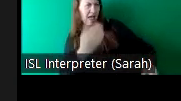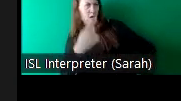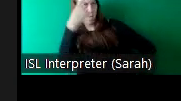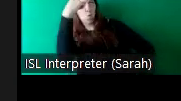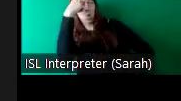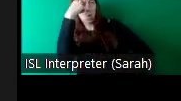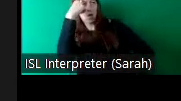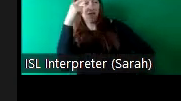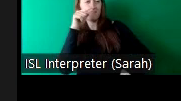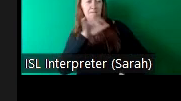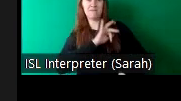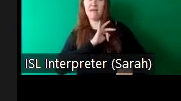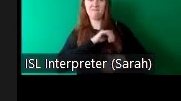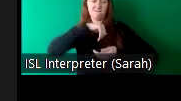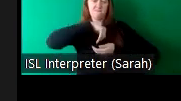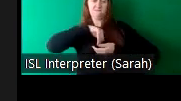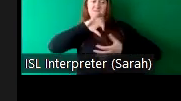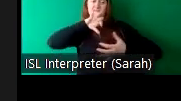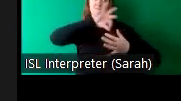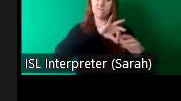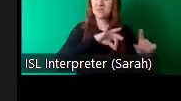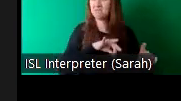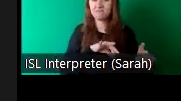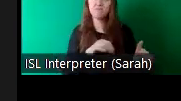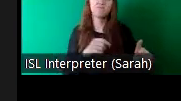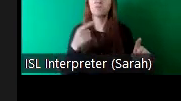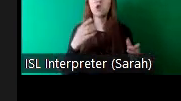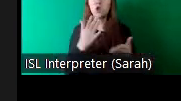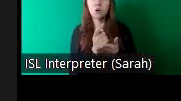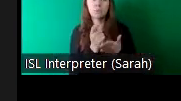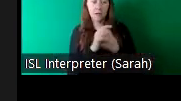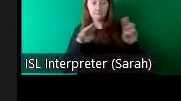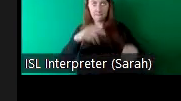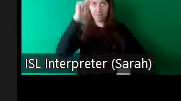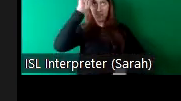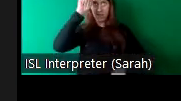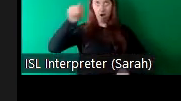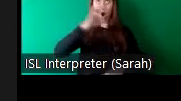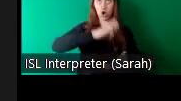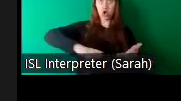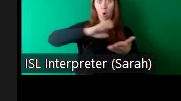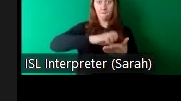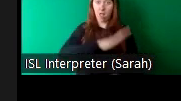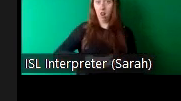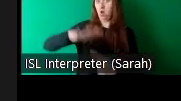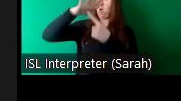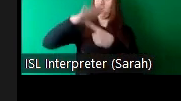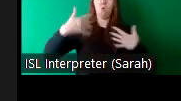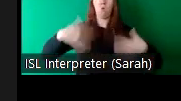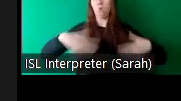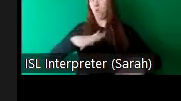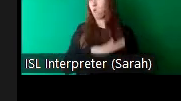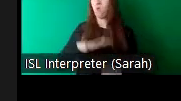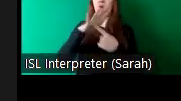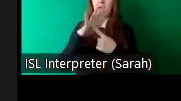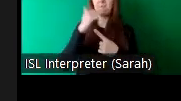honest. So it's kind of inevitable and kind of understandable at times even that people take European superiority for granted, because that's the lens through which we view things.